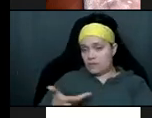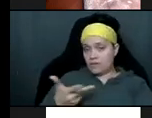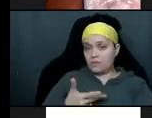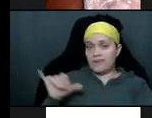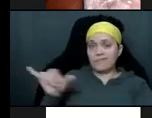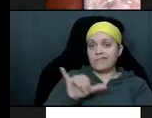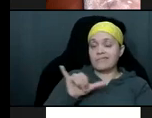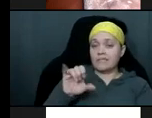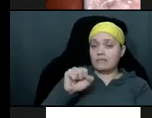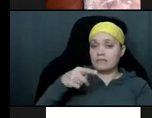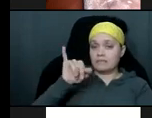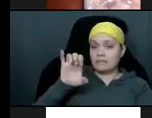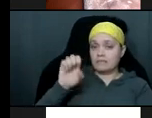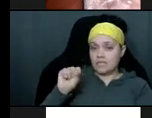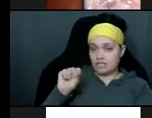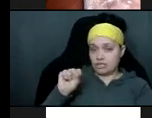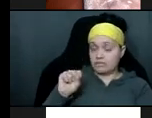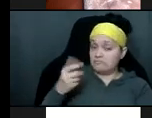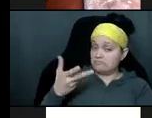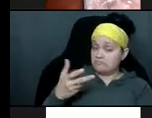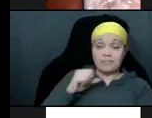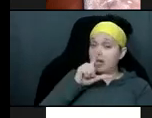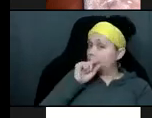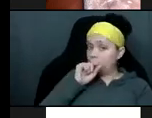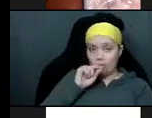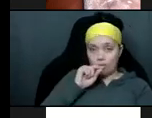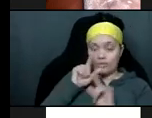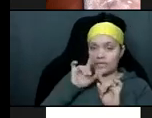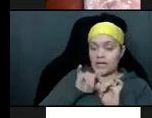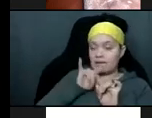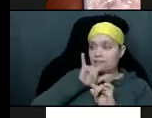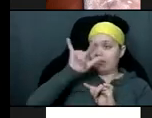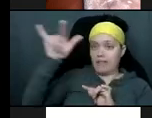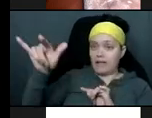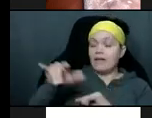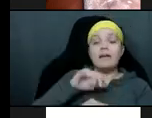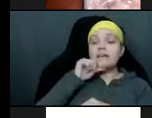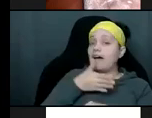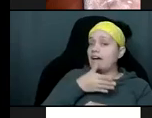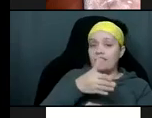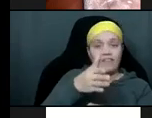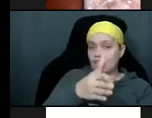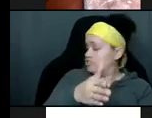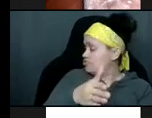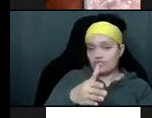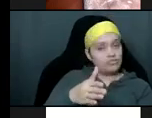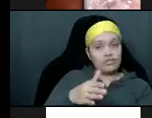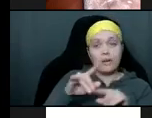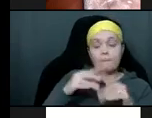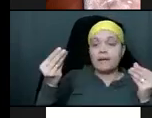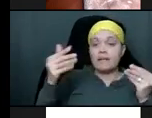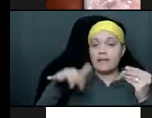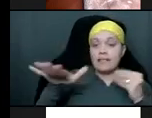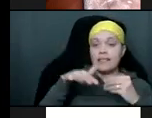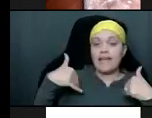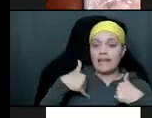same species. And not a bird that could fly from one place to another, not a fish, but a